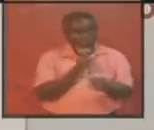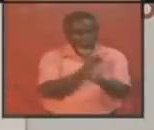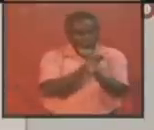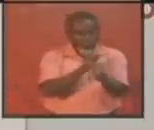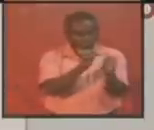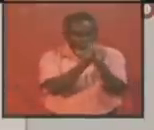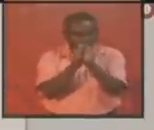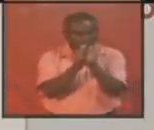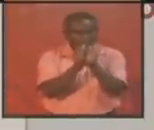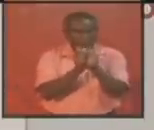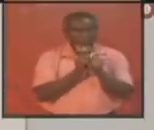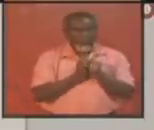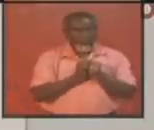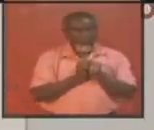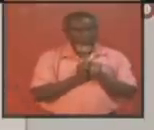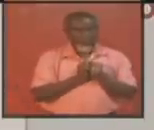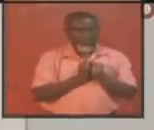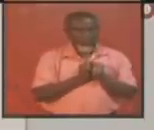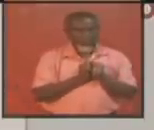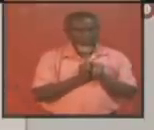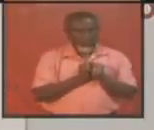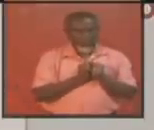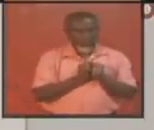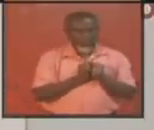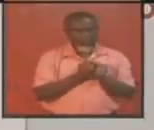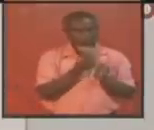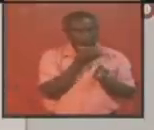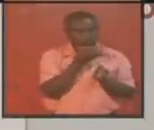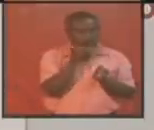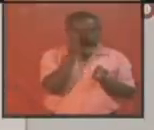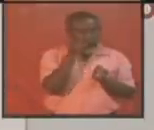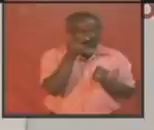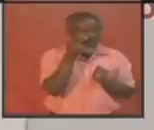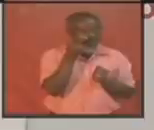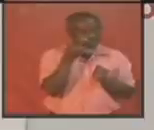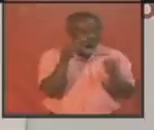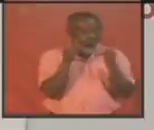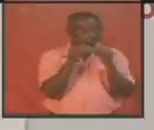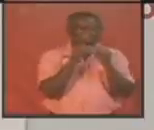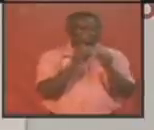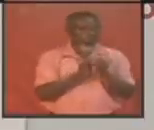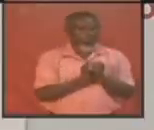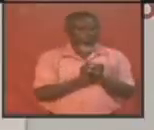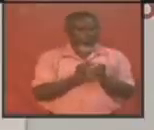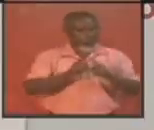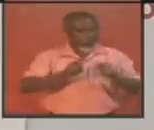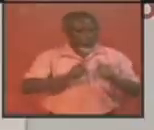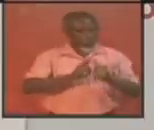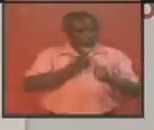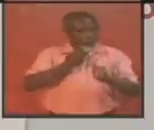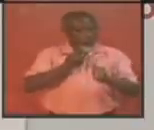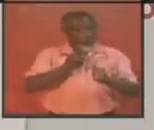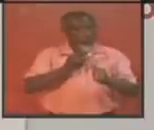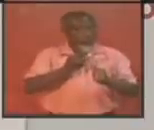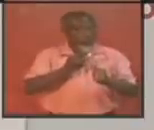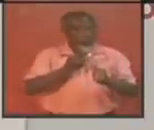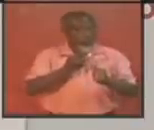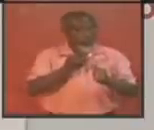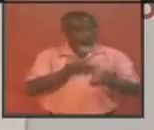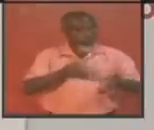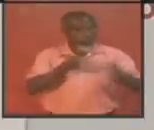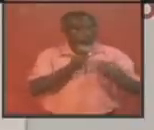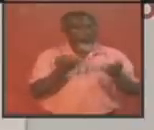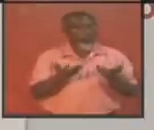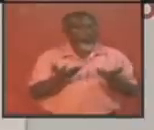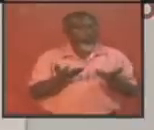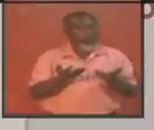in the very near future. Of course, the first priority, as has been elaborated